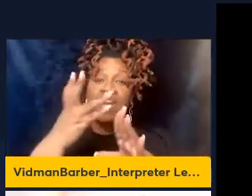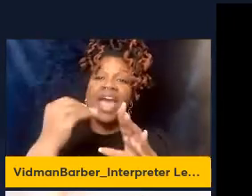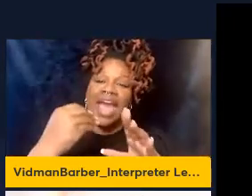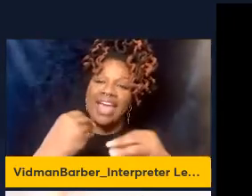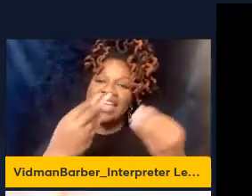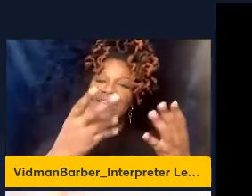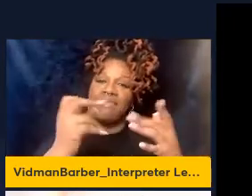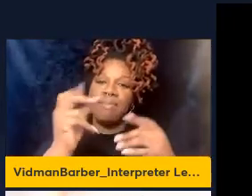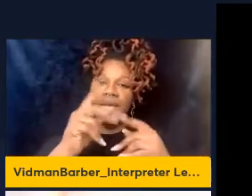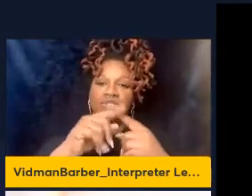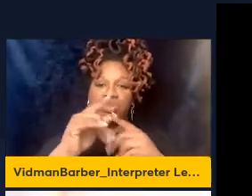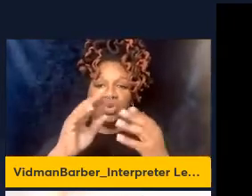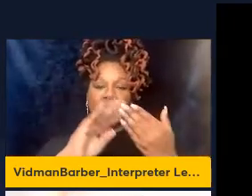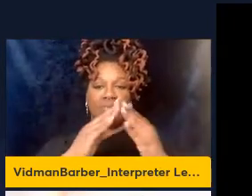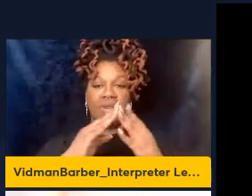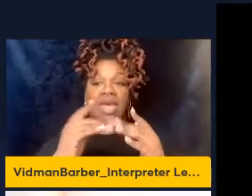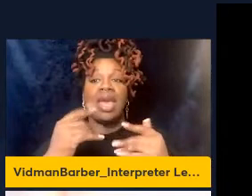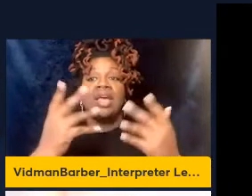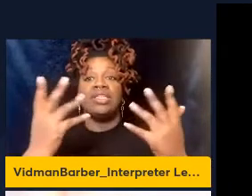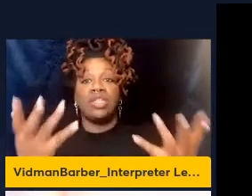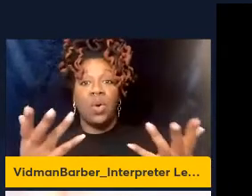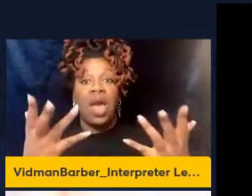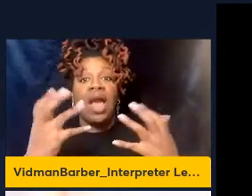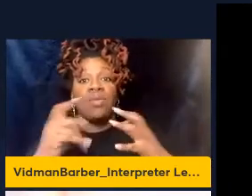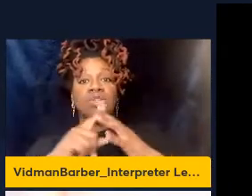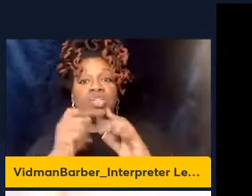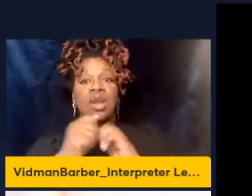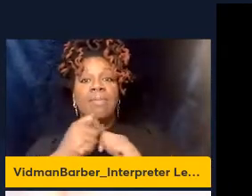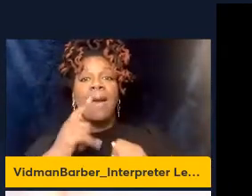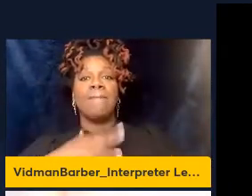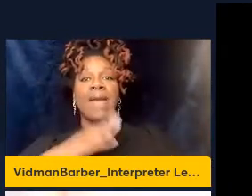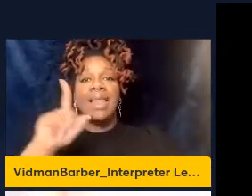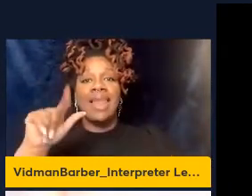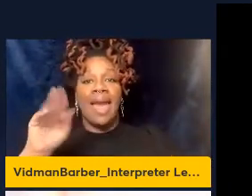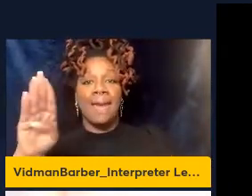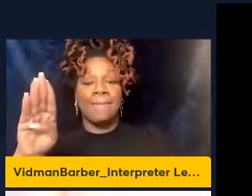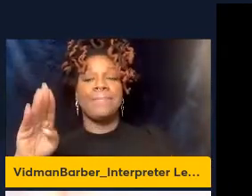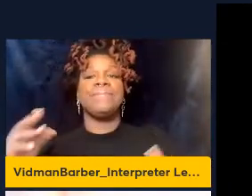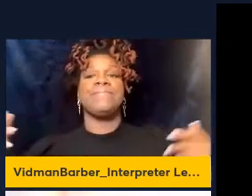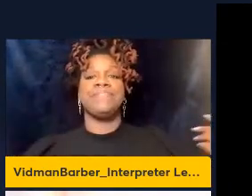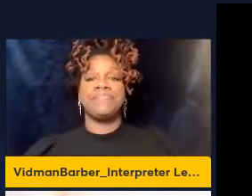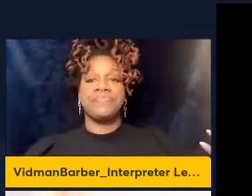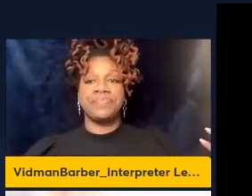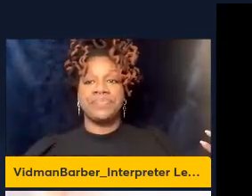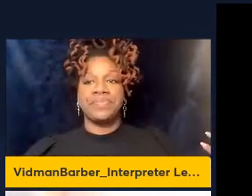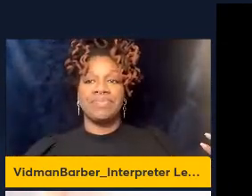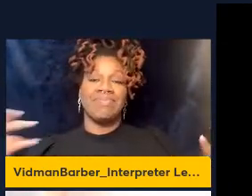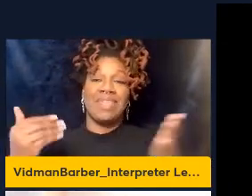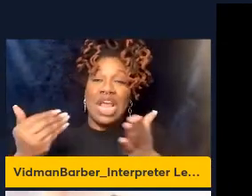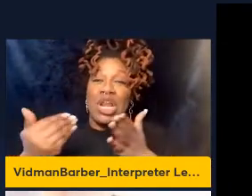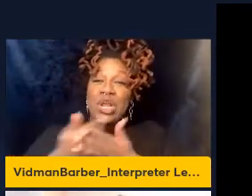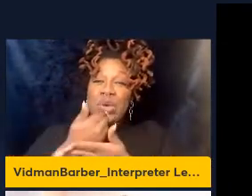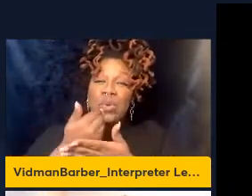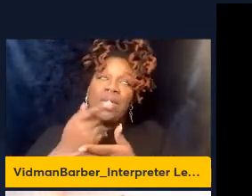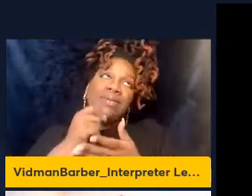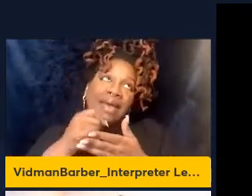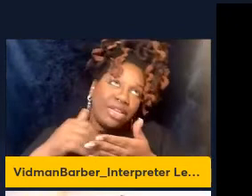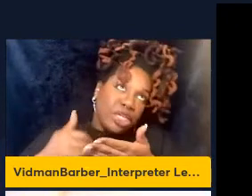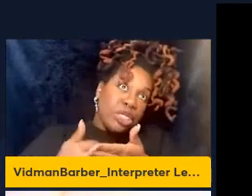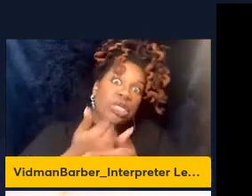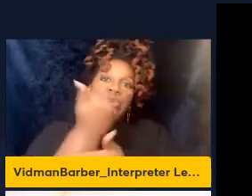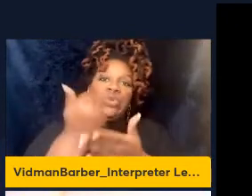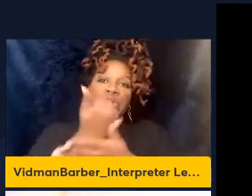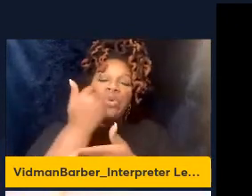that said, I'm going to start off by just talking about my laboratory. So my lab, brand spanking new, maybe not brand new, but it's been established for about a